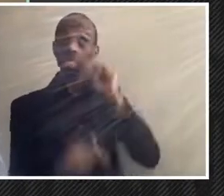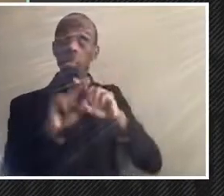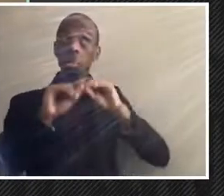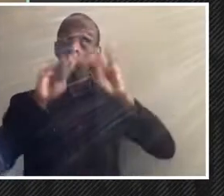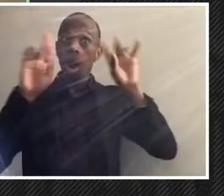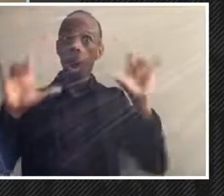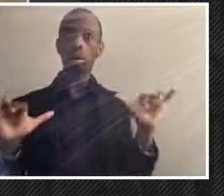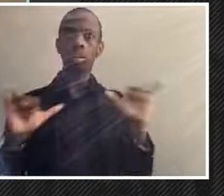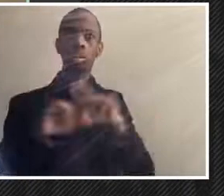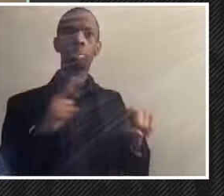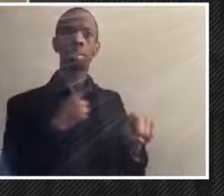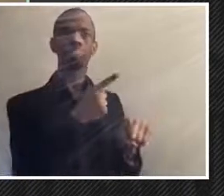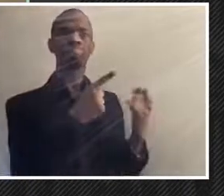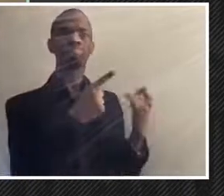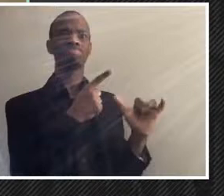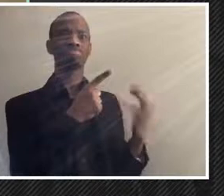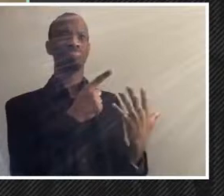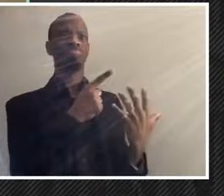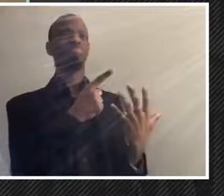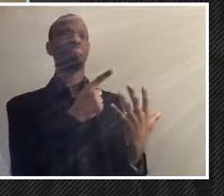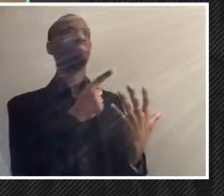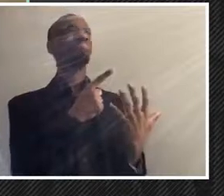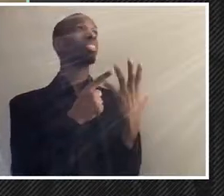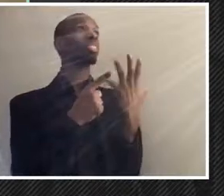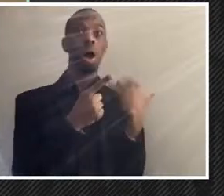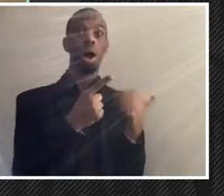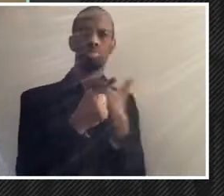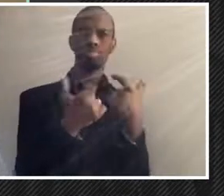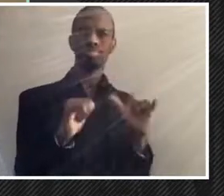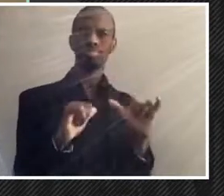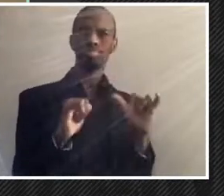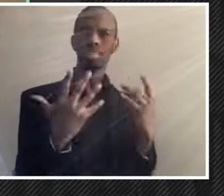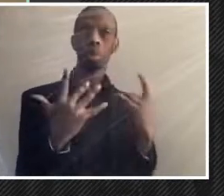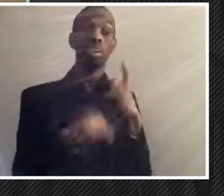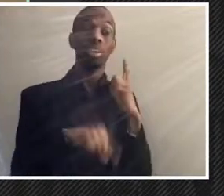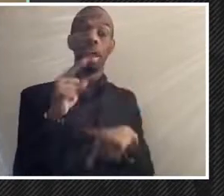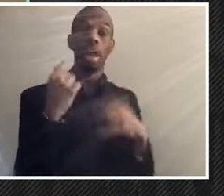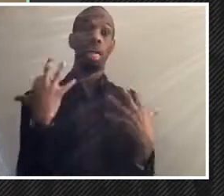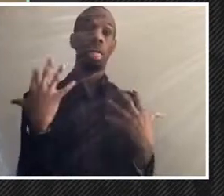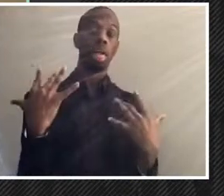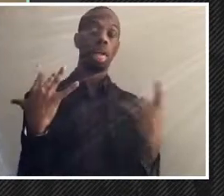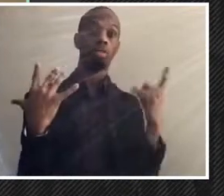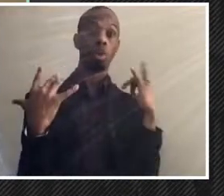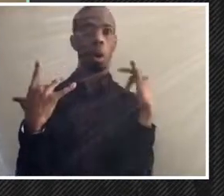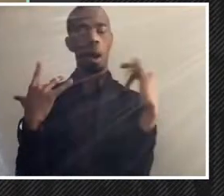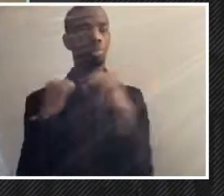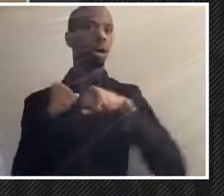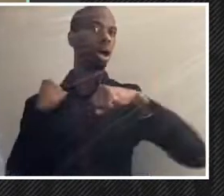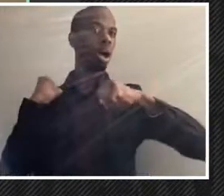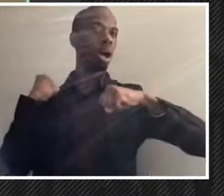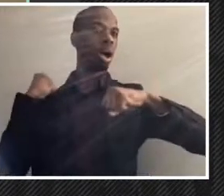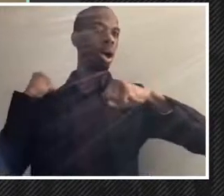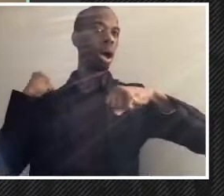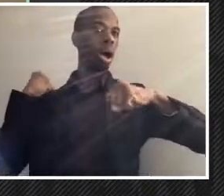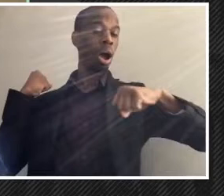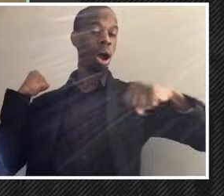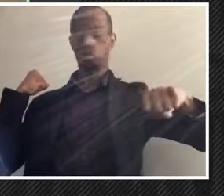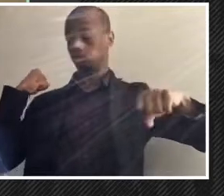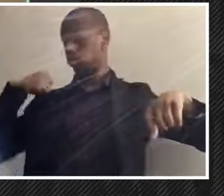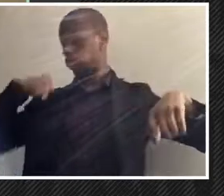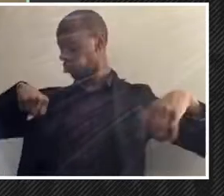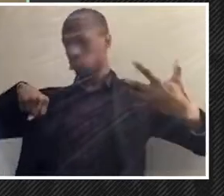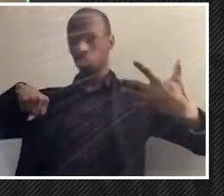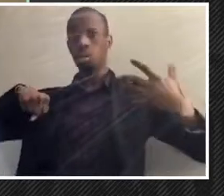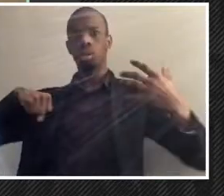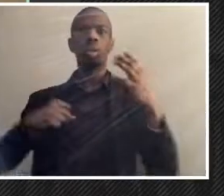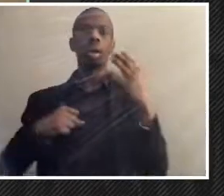despite widespread support. And we can't wait forever. So those communities who are most affected by gun violence,